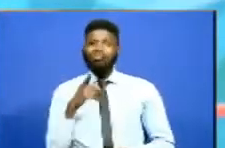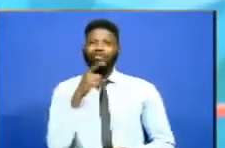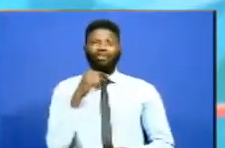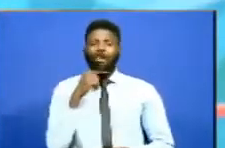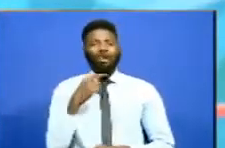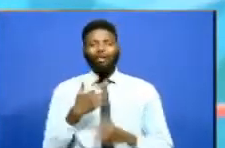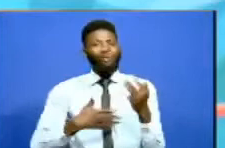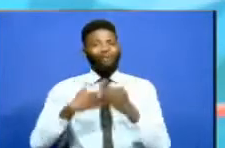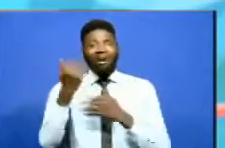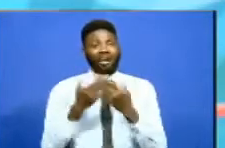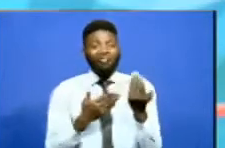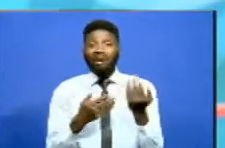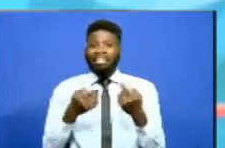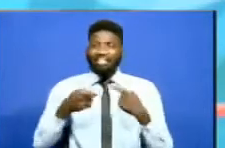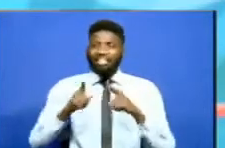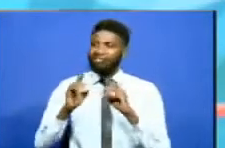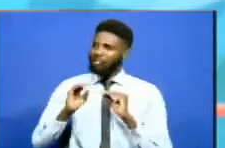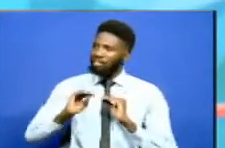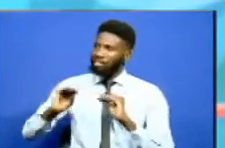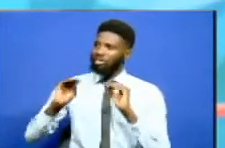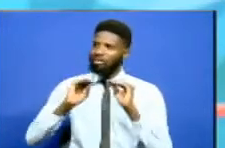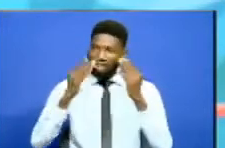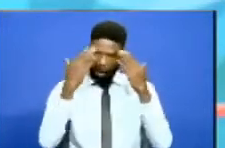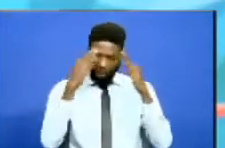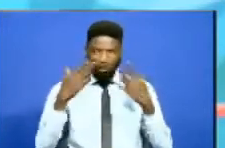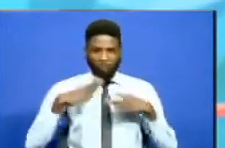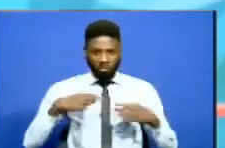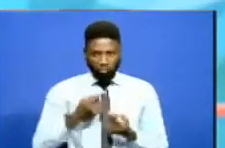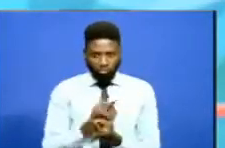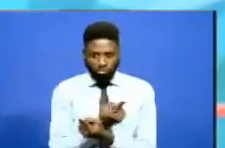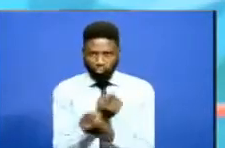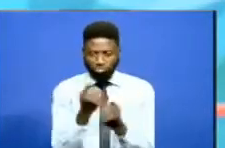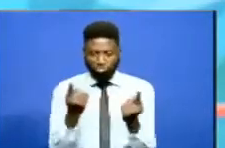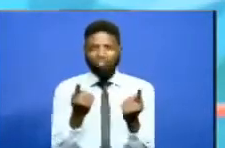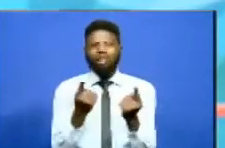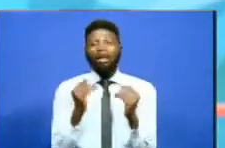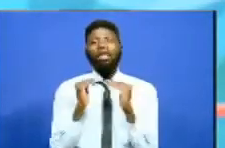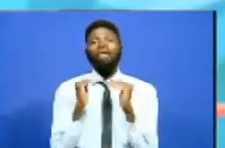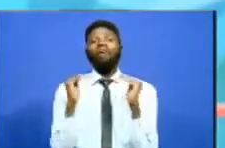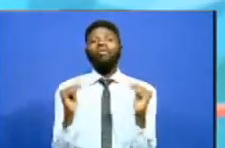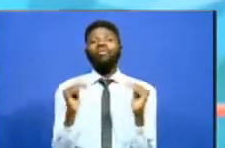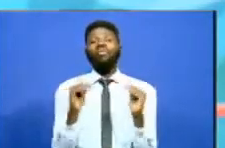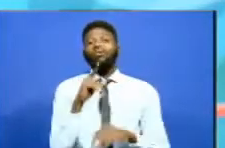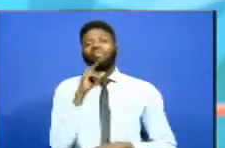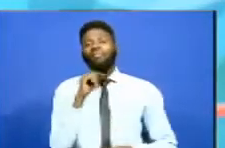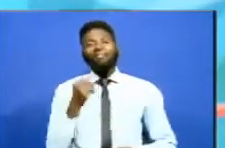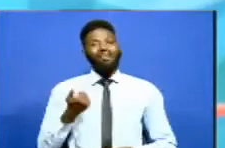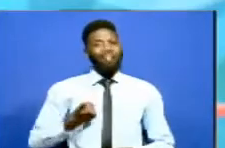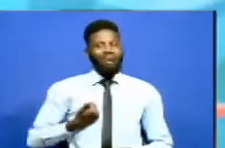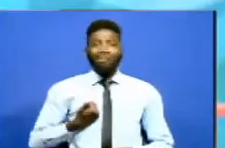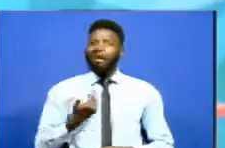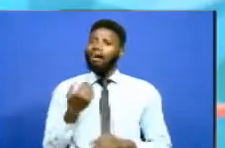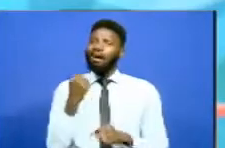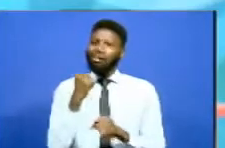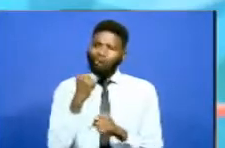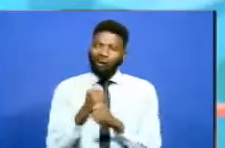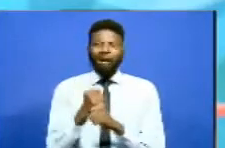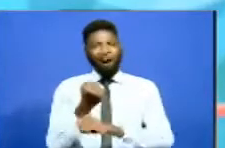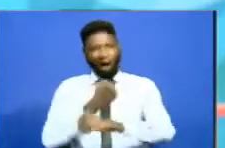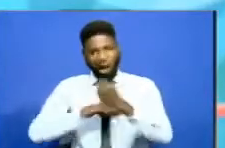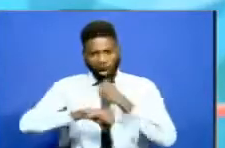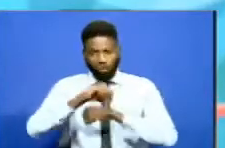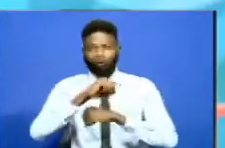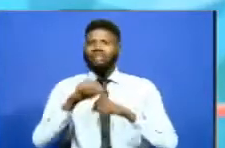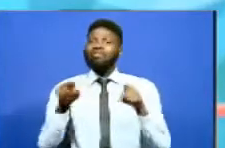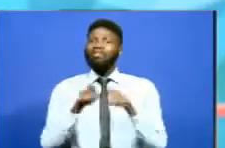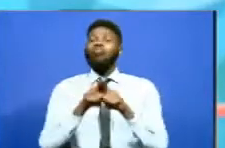aware that they are people who are equal and can do things equally, except their physiology is a little different?